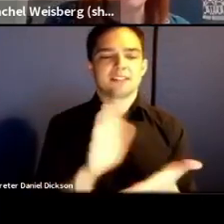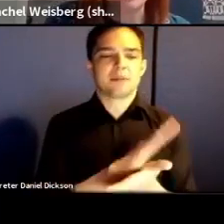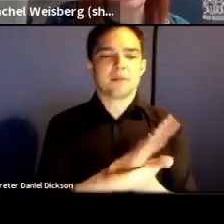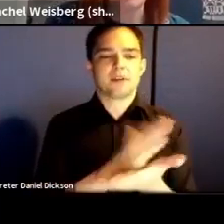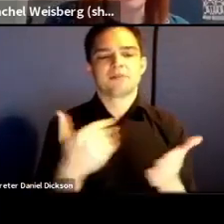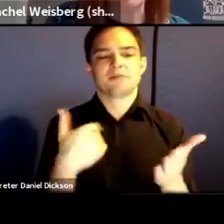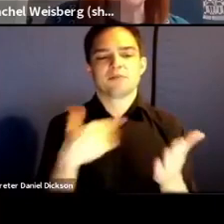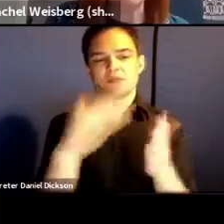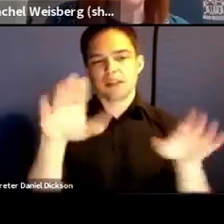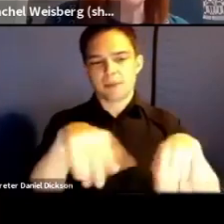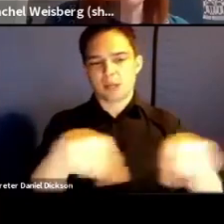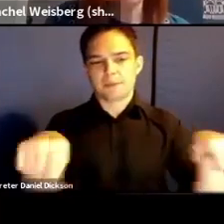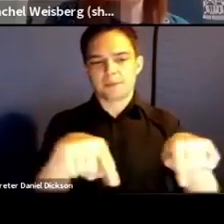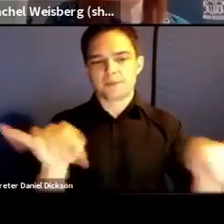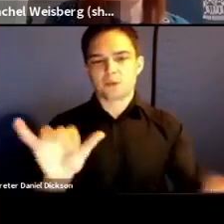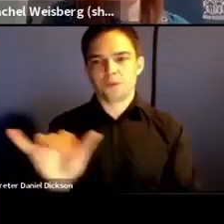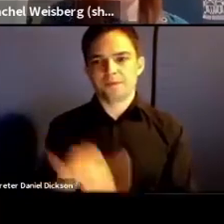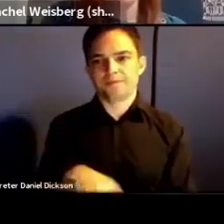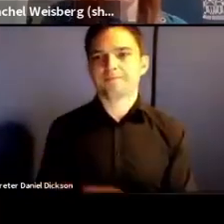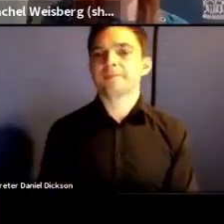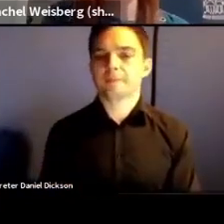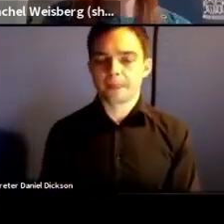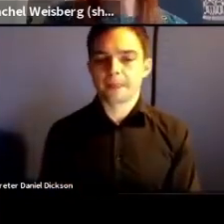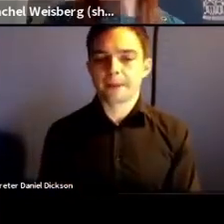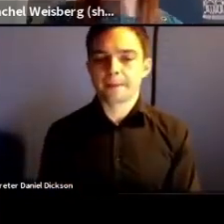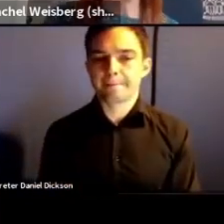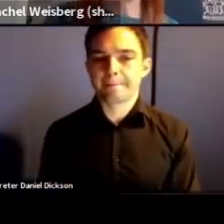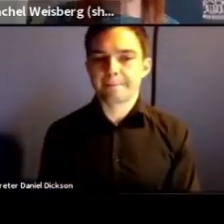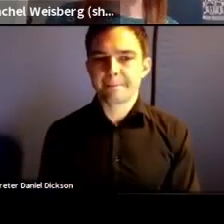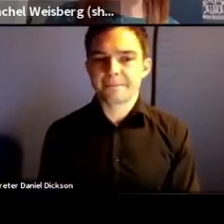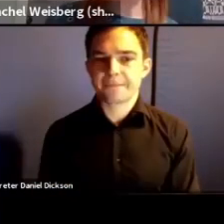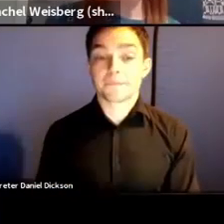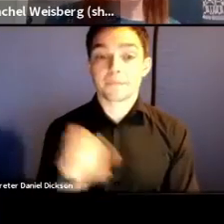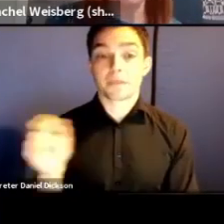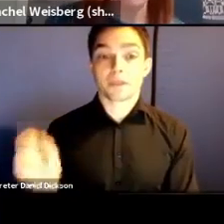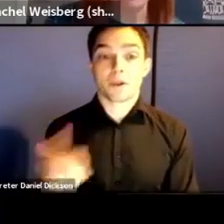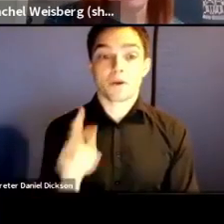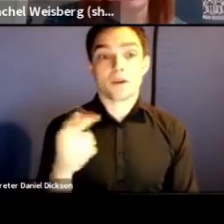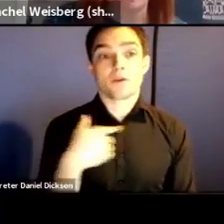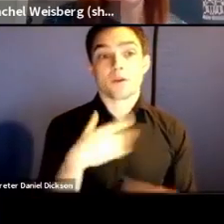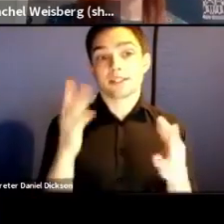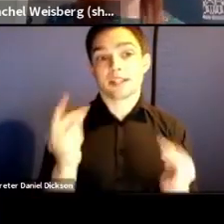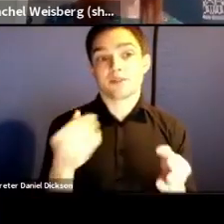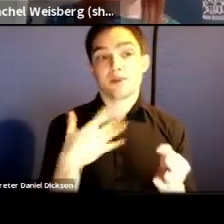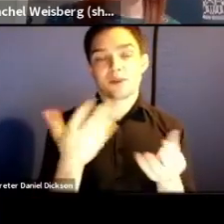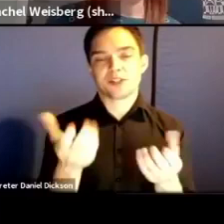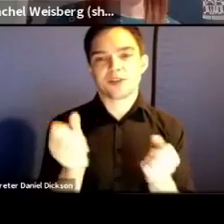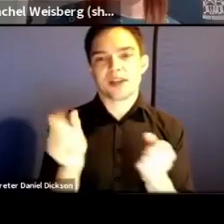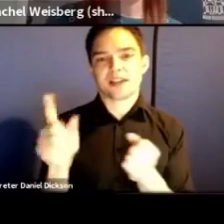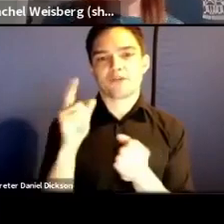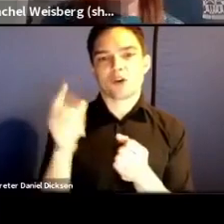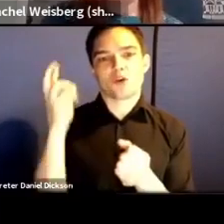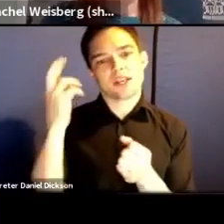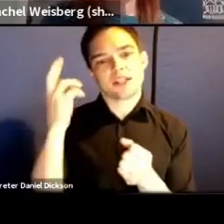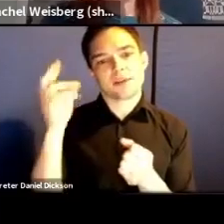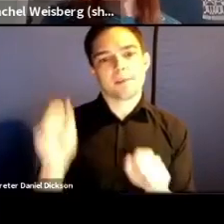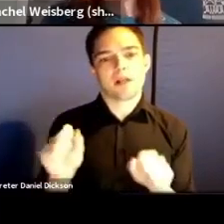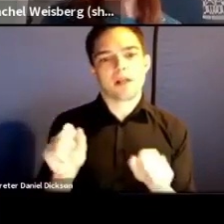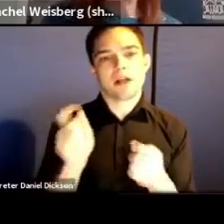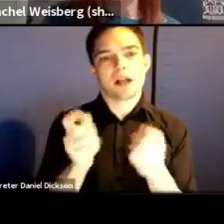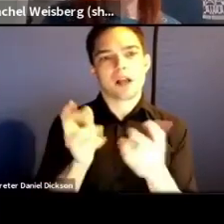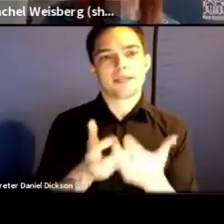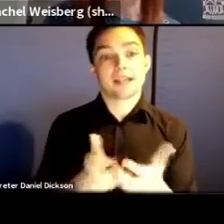of this slide as well. Okay, so we've decided we want to ask for reasonable accommodation. How do we do